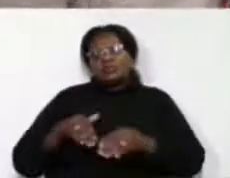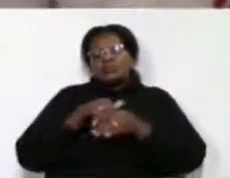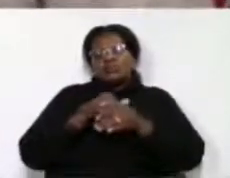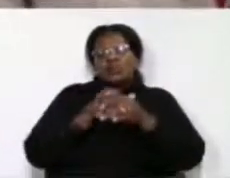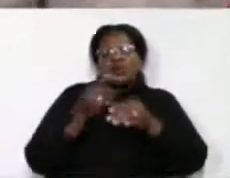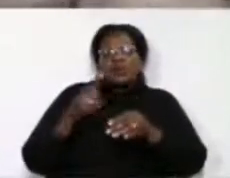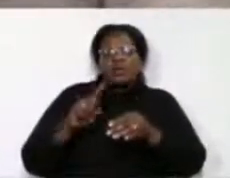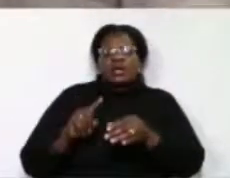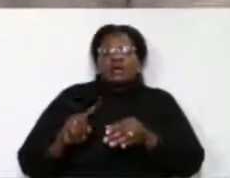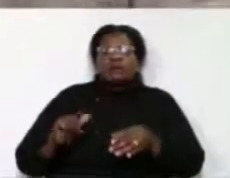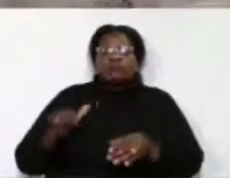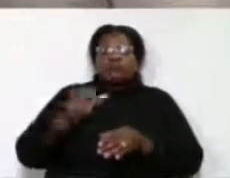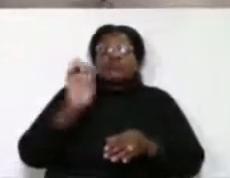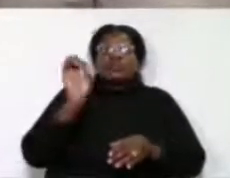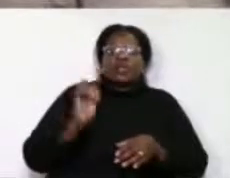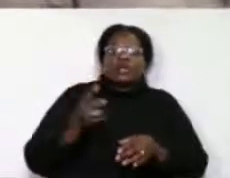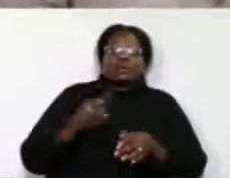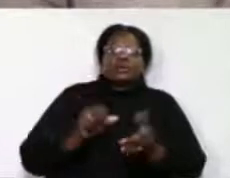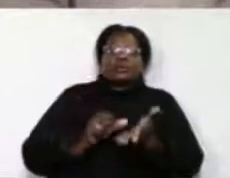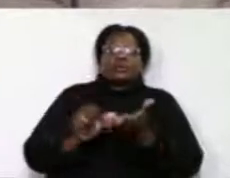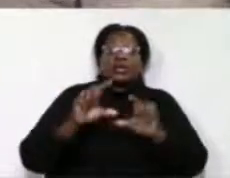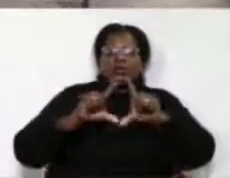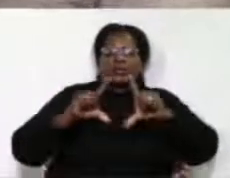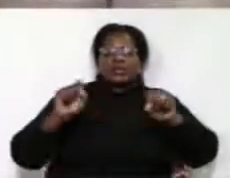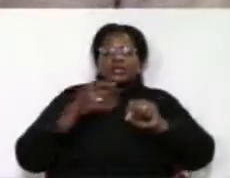is. I am. So basically,